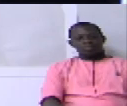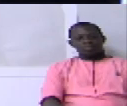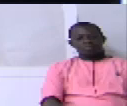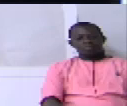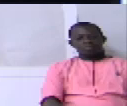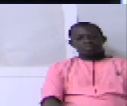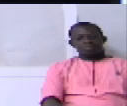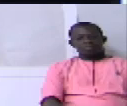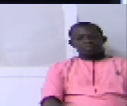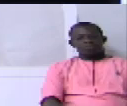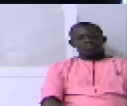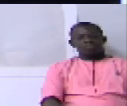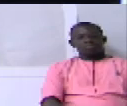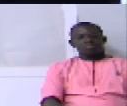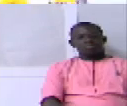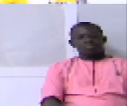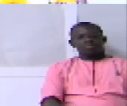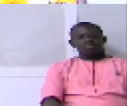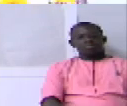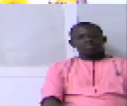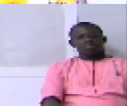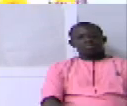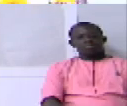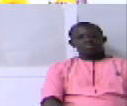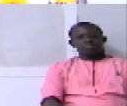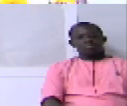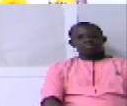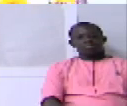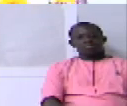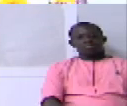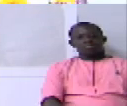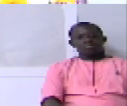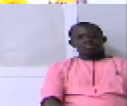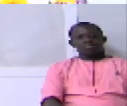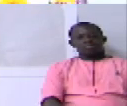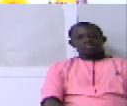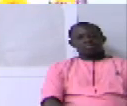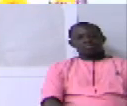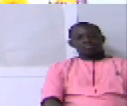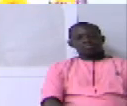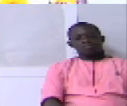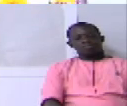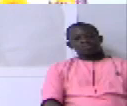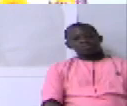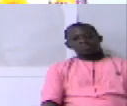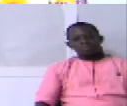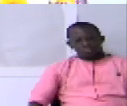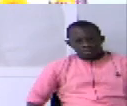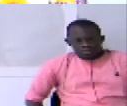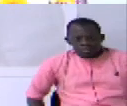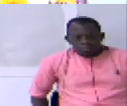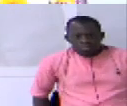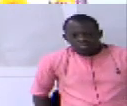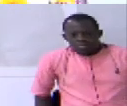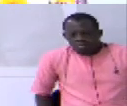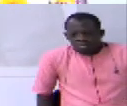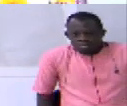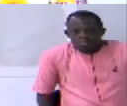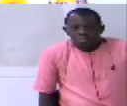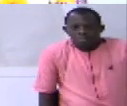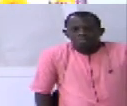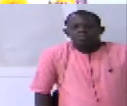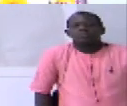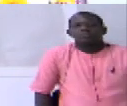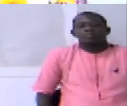keso woto ateye puru ate fanansa fahamu nate be karandiro kela ayo fahamu ro men soto je ate fanansi dolu